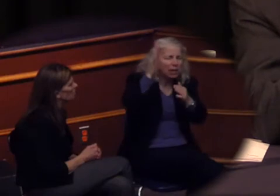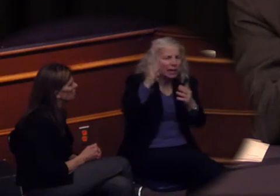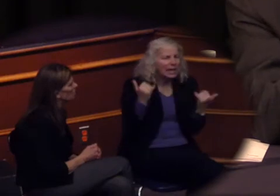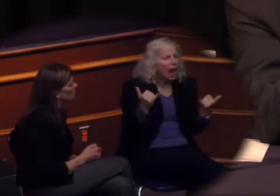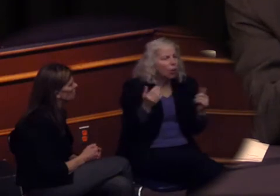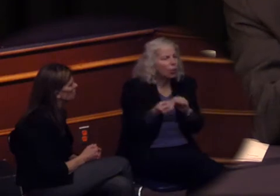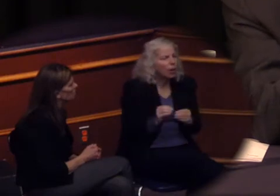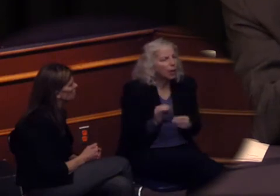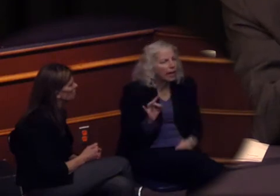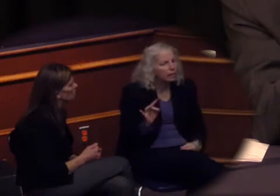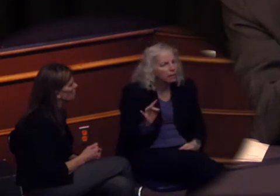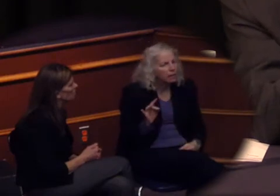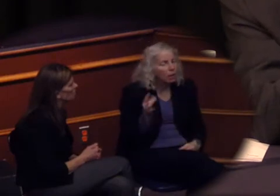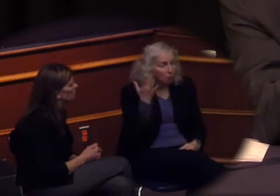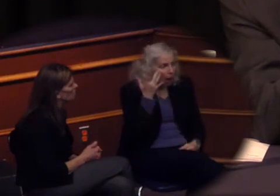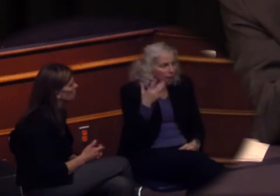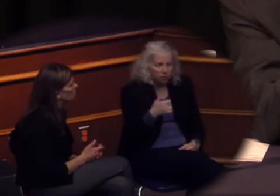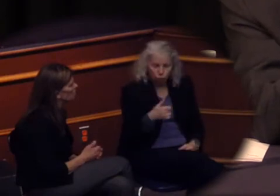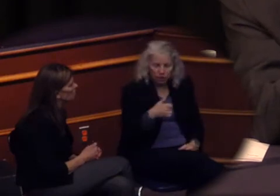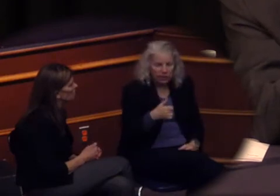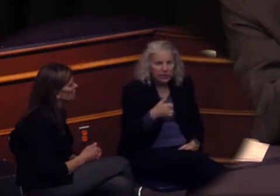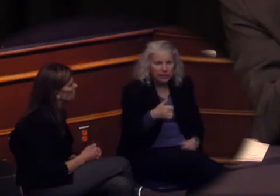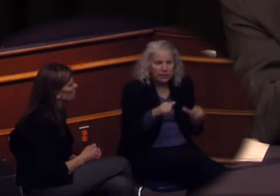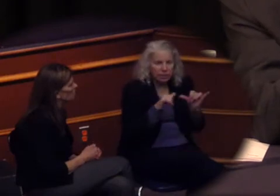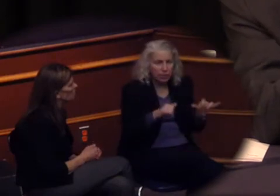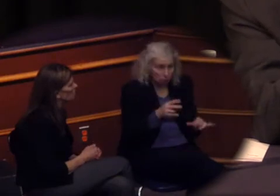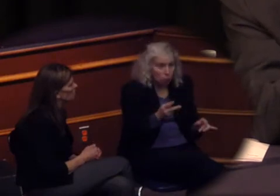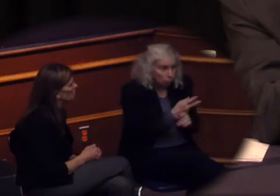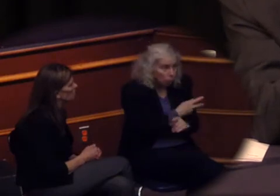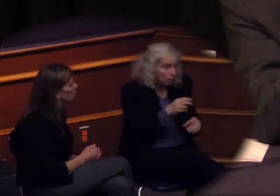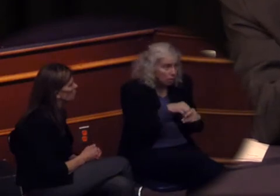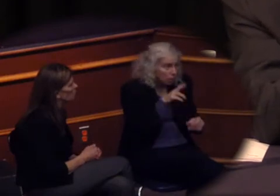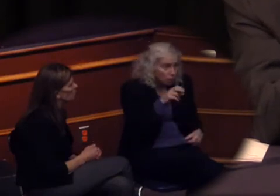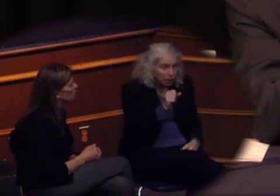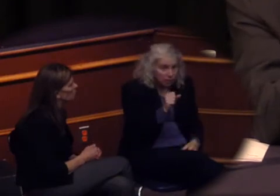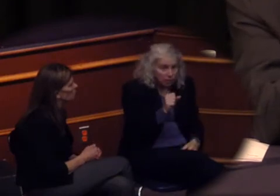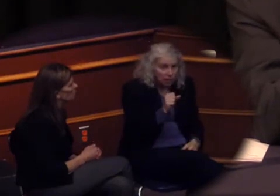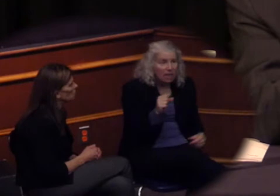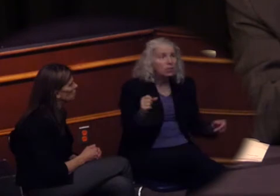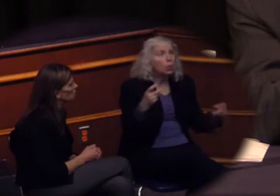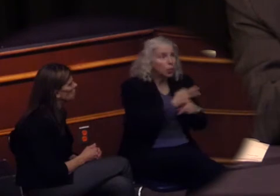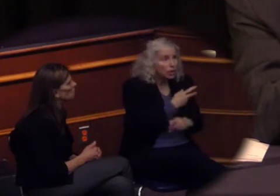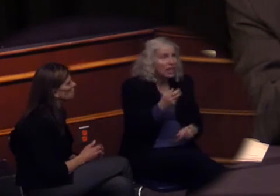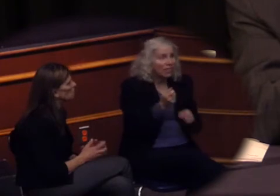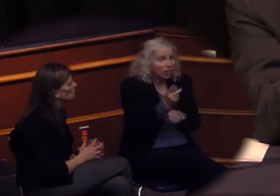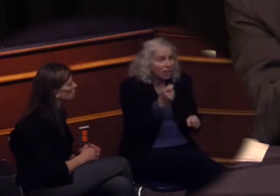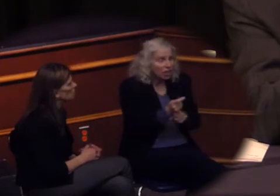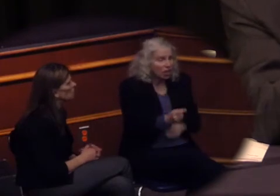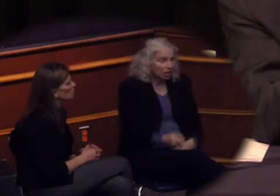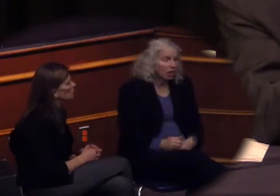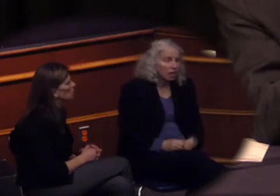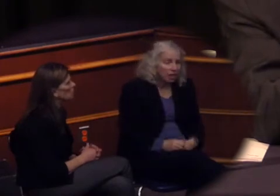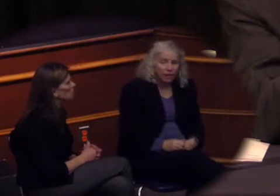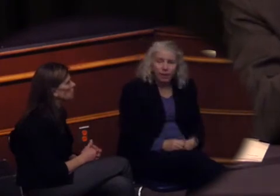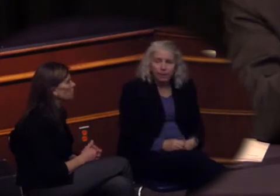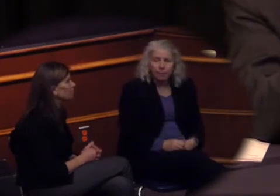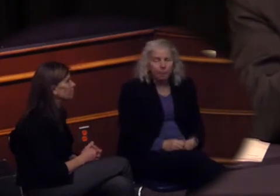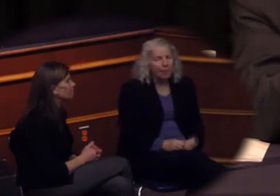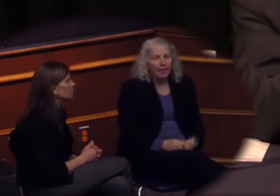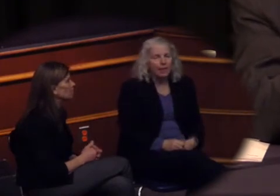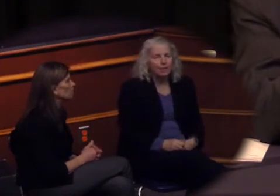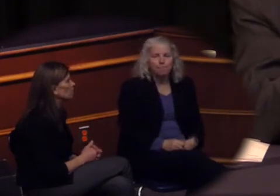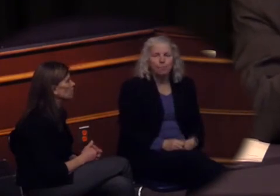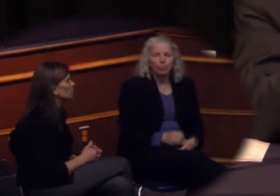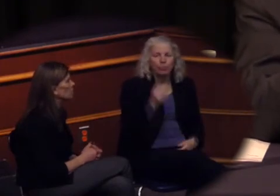why is because our transportation system is one of the worst in the country and is getting worse and worse. These guys are